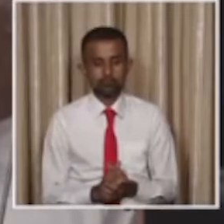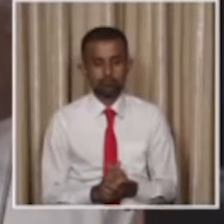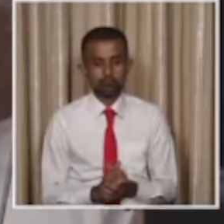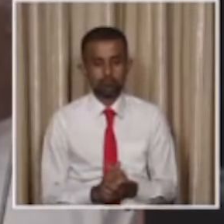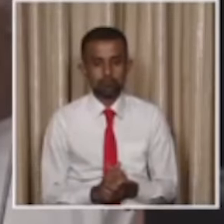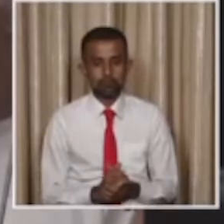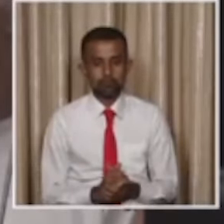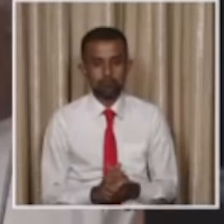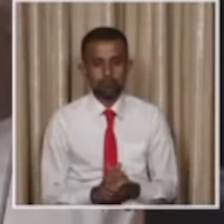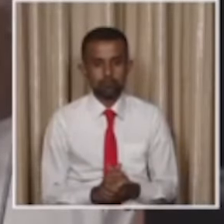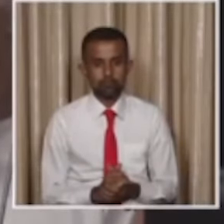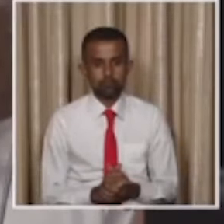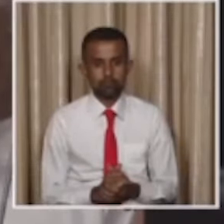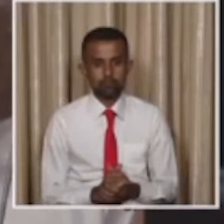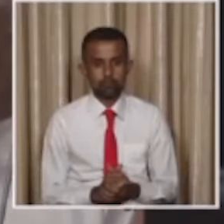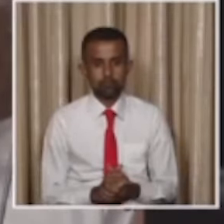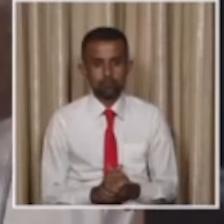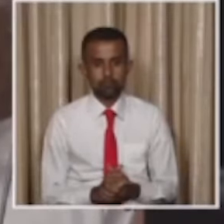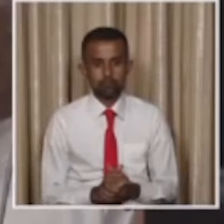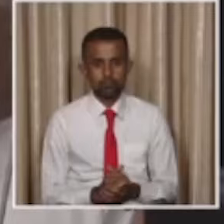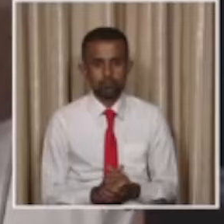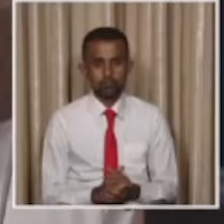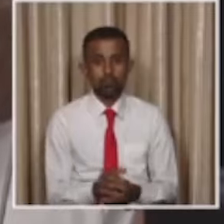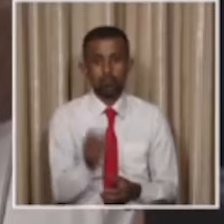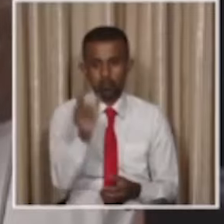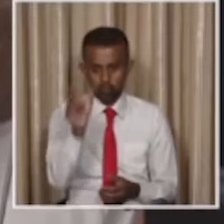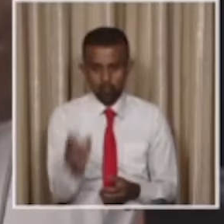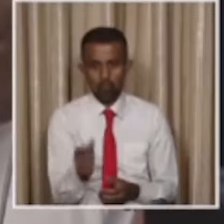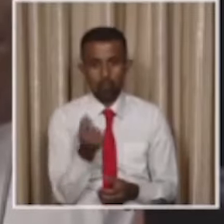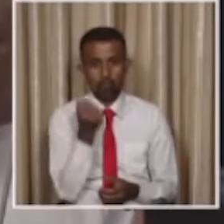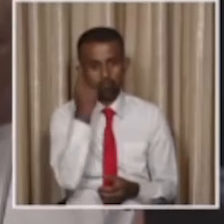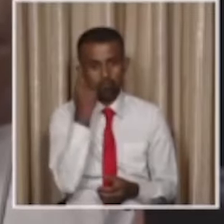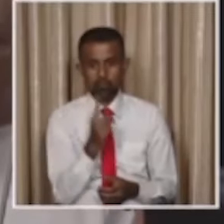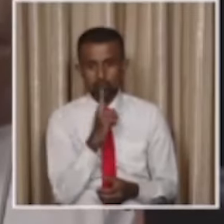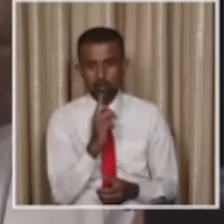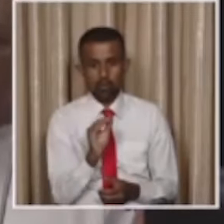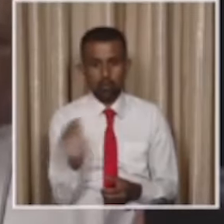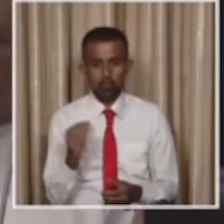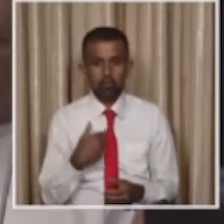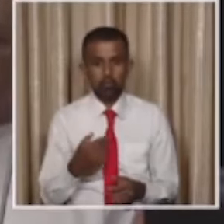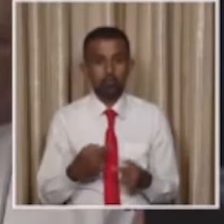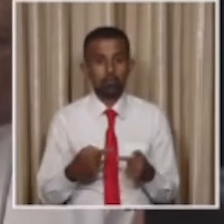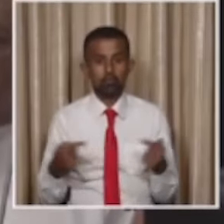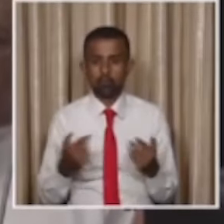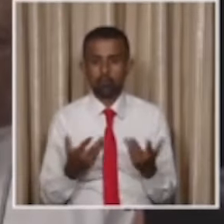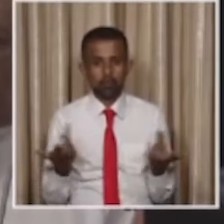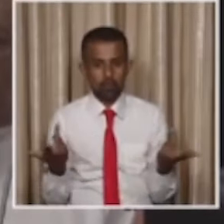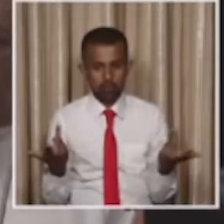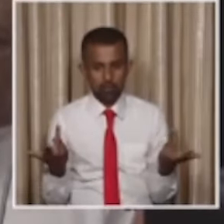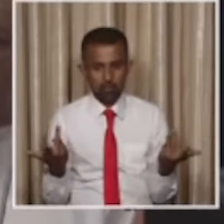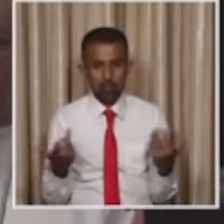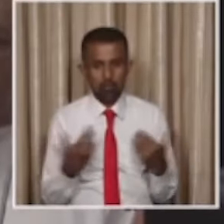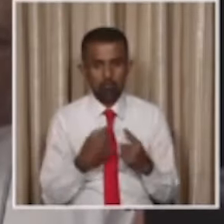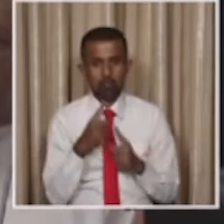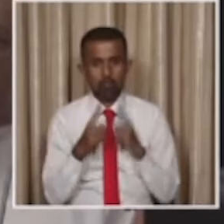can suggest some other way of saying it, I don't mind. If you want, we'll speak with the Chief Justice also and ask him what we do. But they have knocked